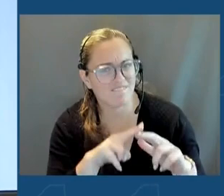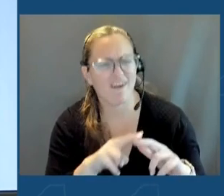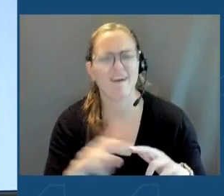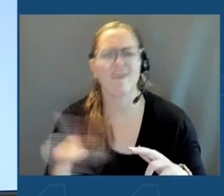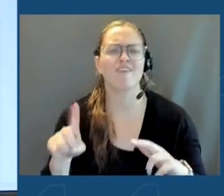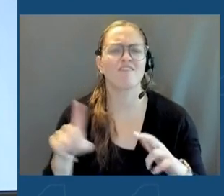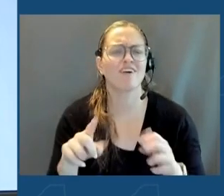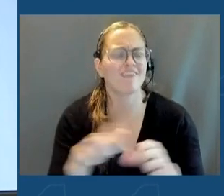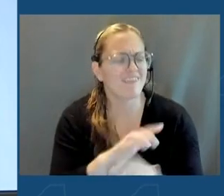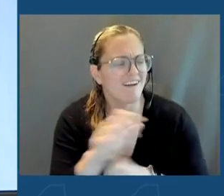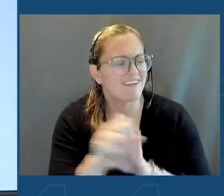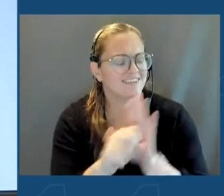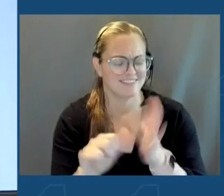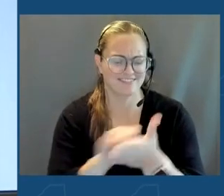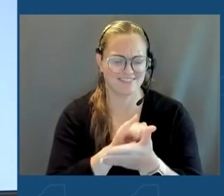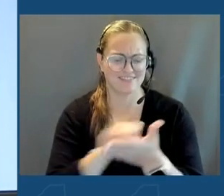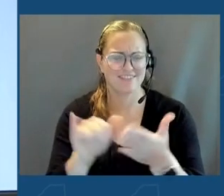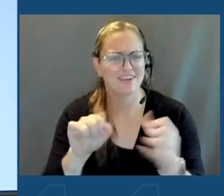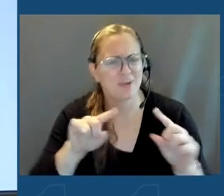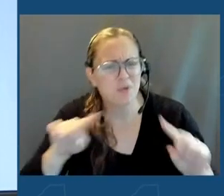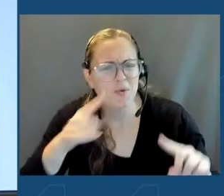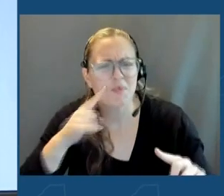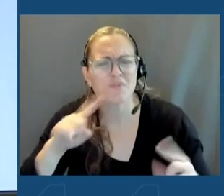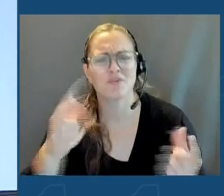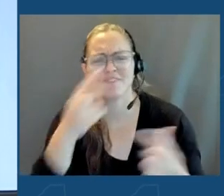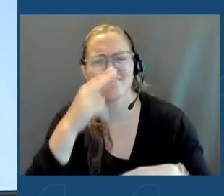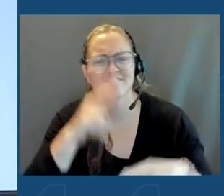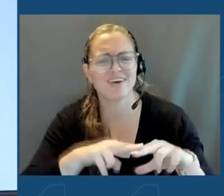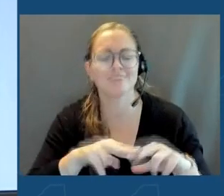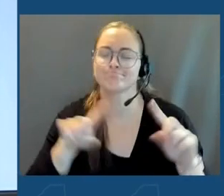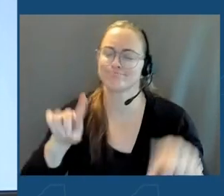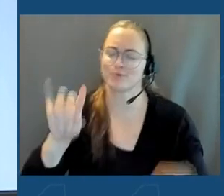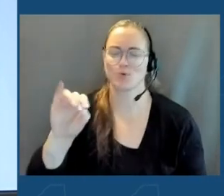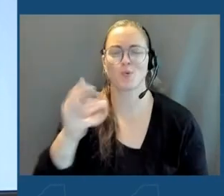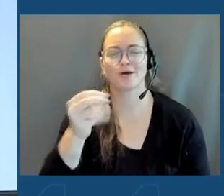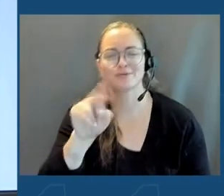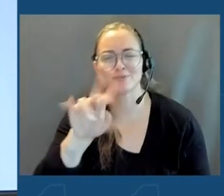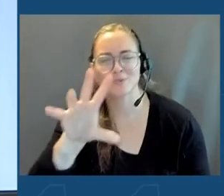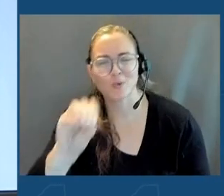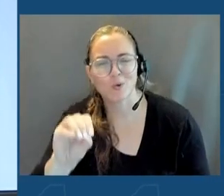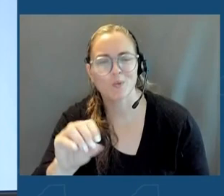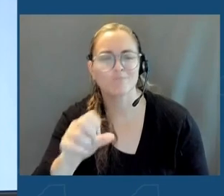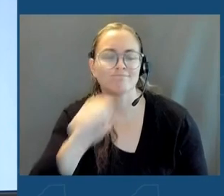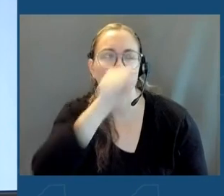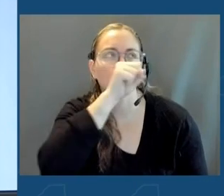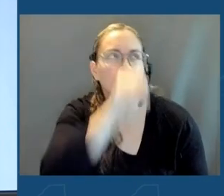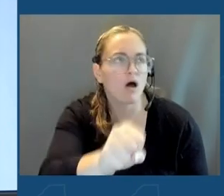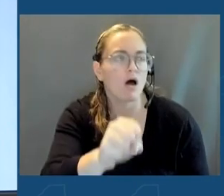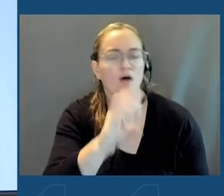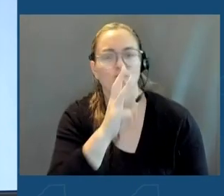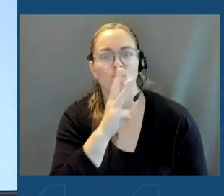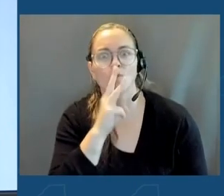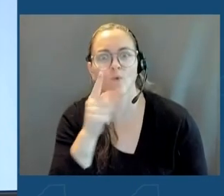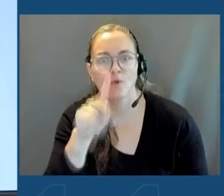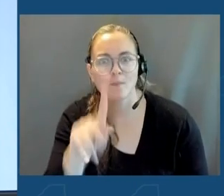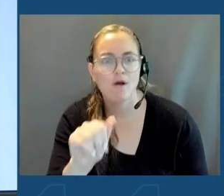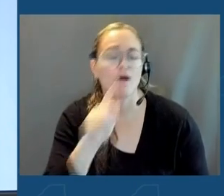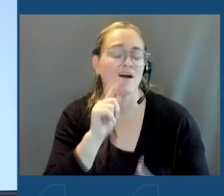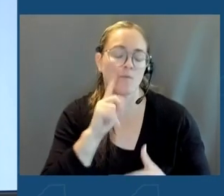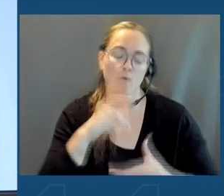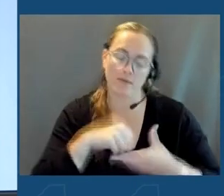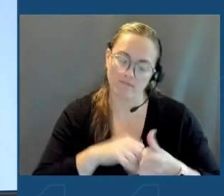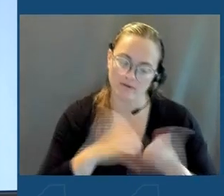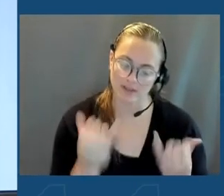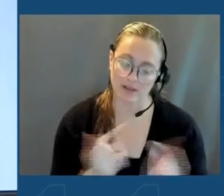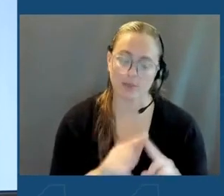entire state of New York can I go? And I said, let's go to Oswego. And I love water parks. I will not participate today, but